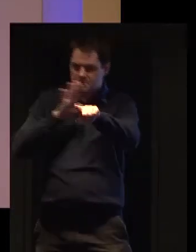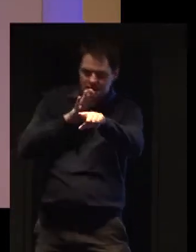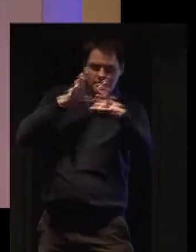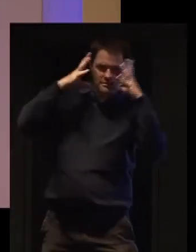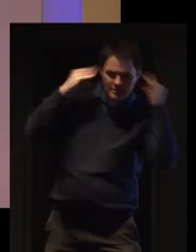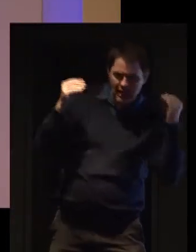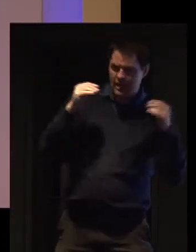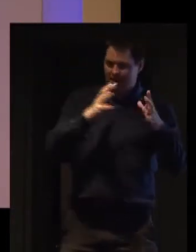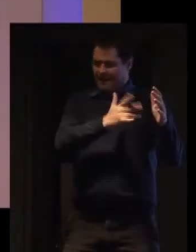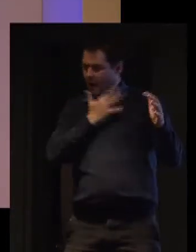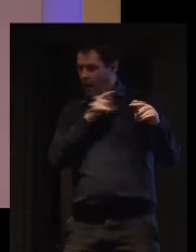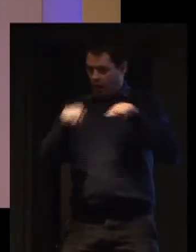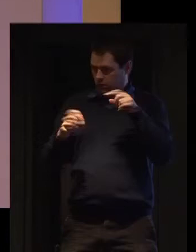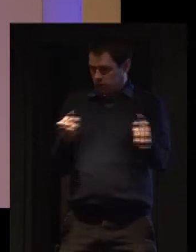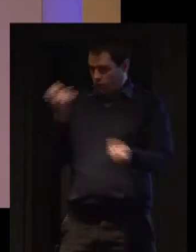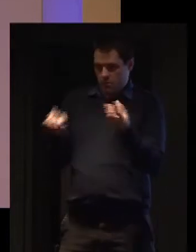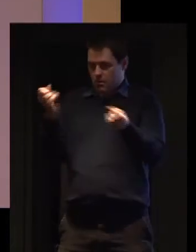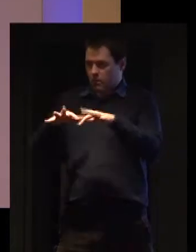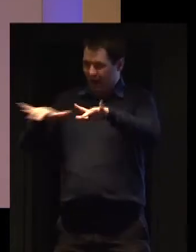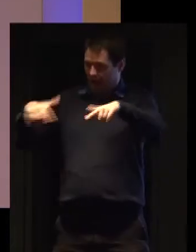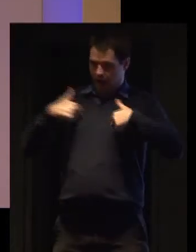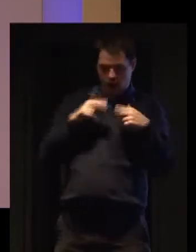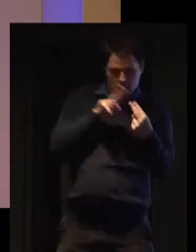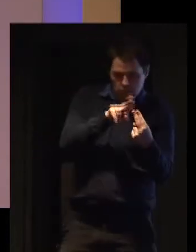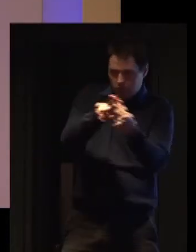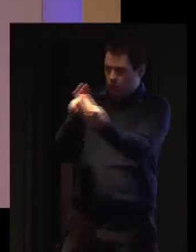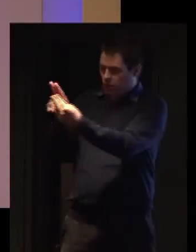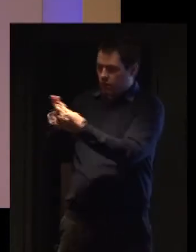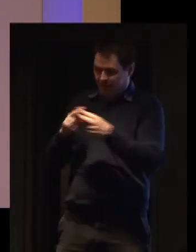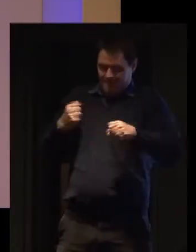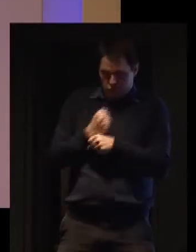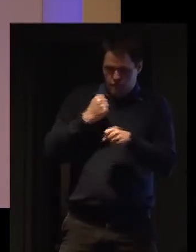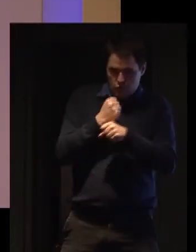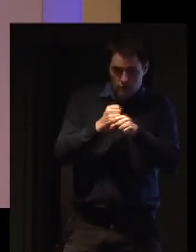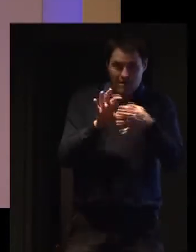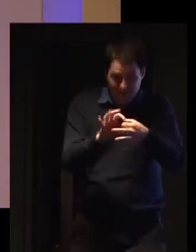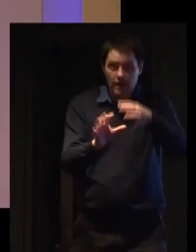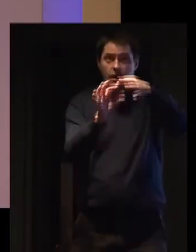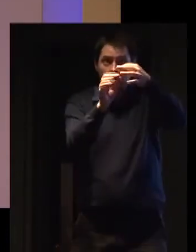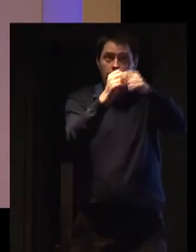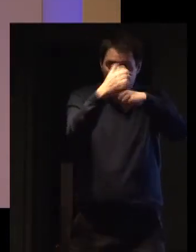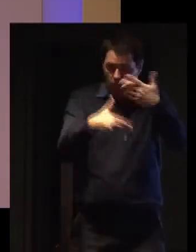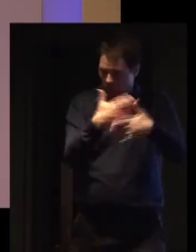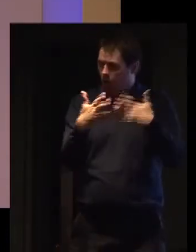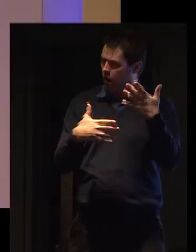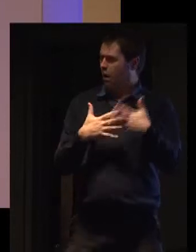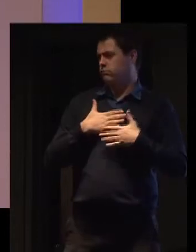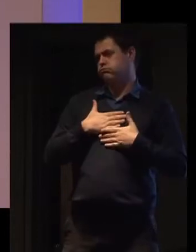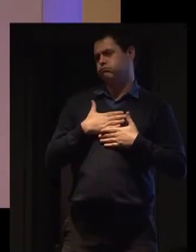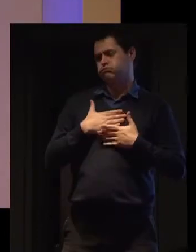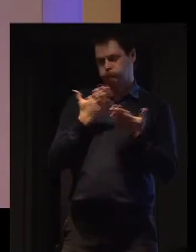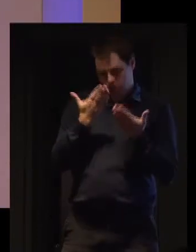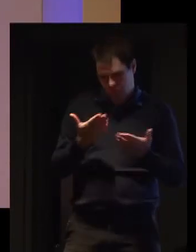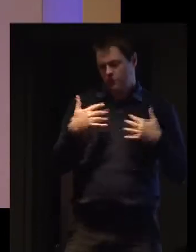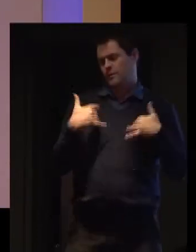been an eye-opener and a great privilege to work with these people that run these DSAs. As new